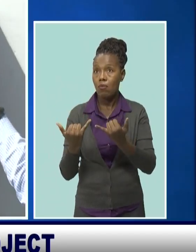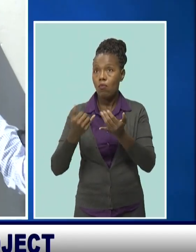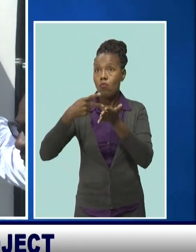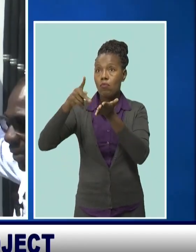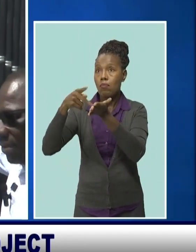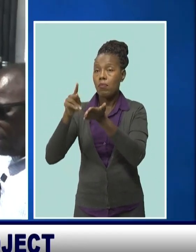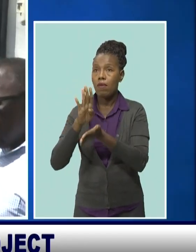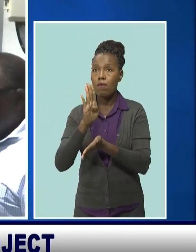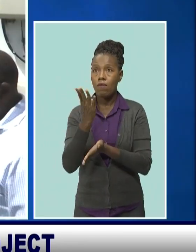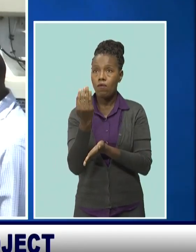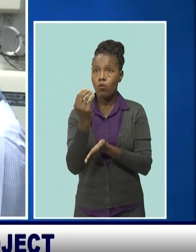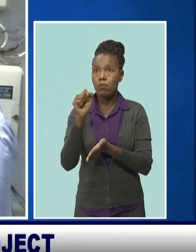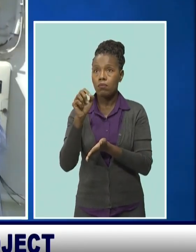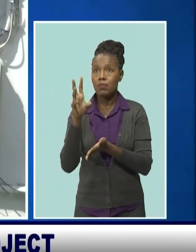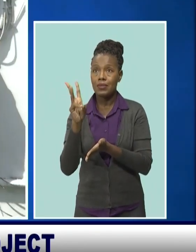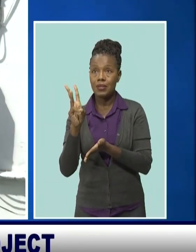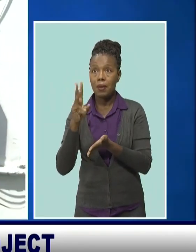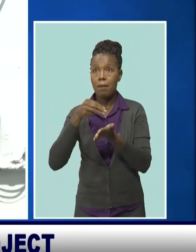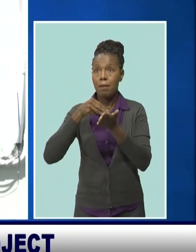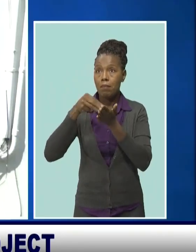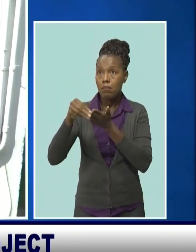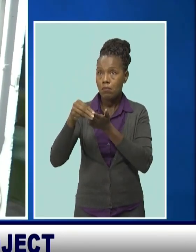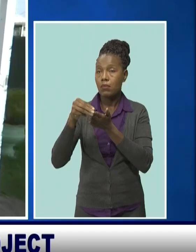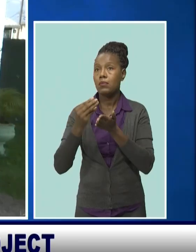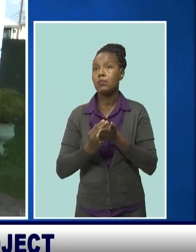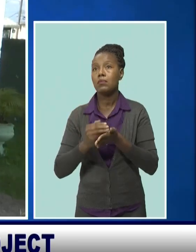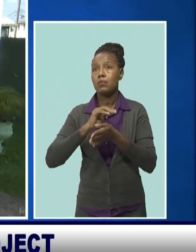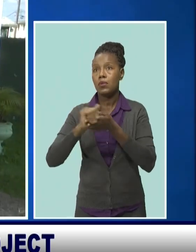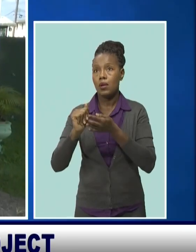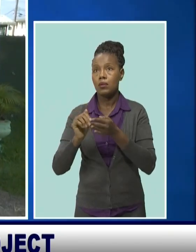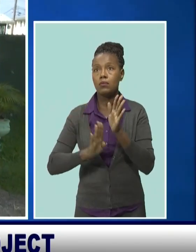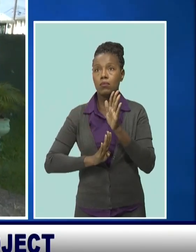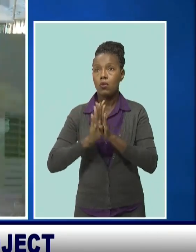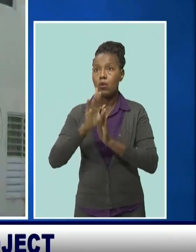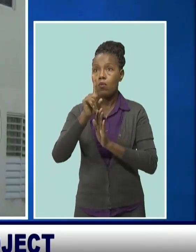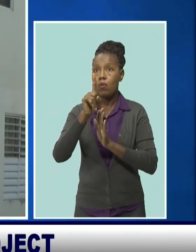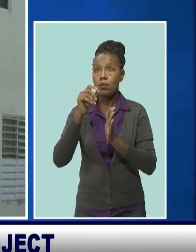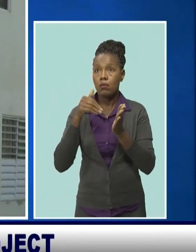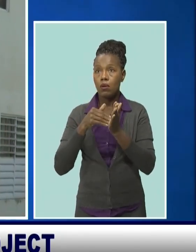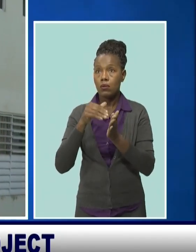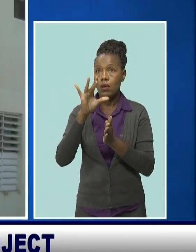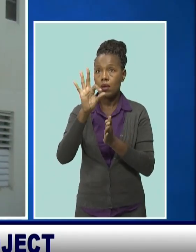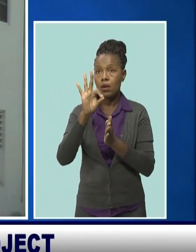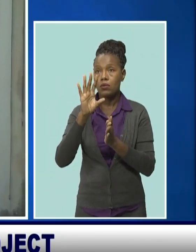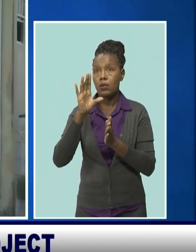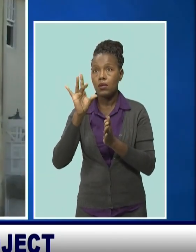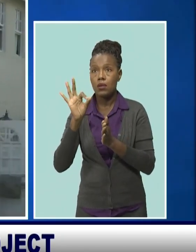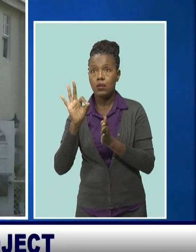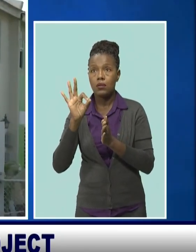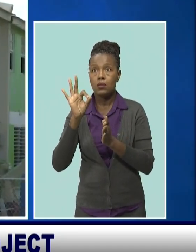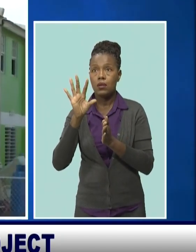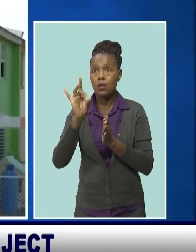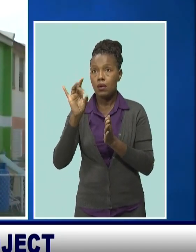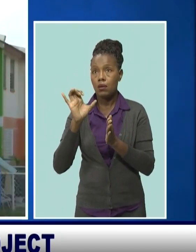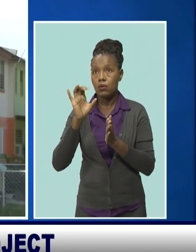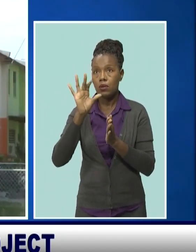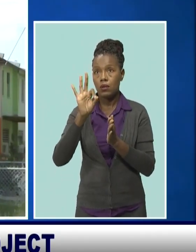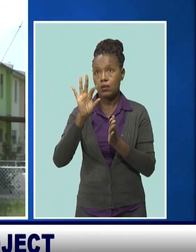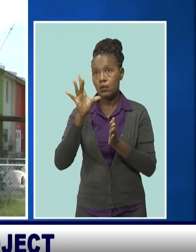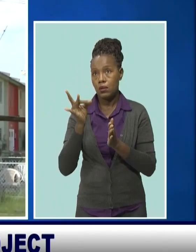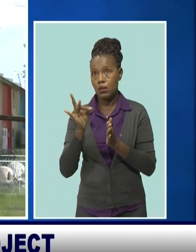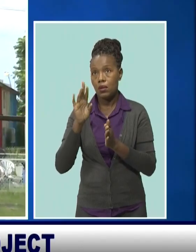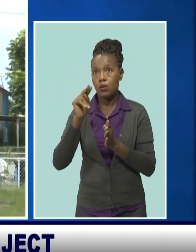$14.56 million to upgrade 1,892 units. And I also want to tell Barbadians that we're